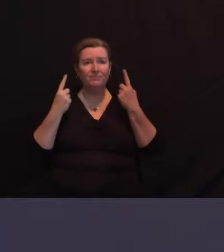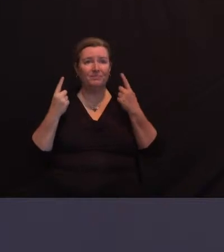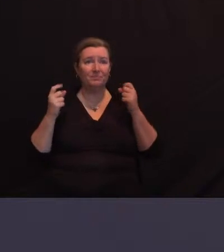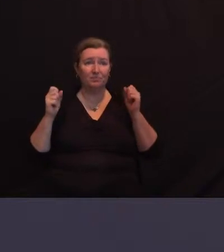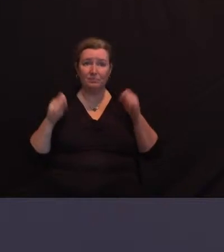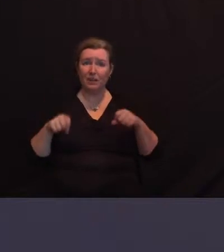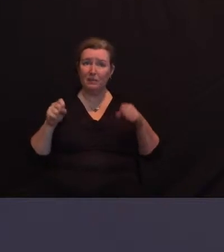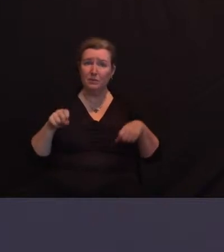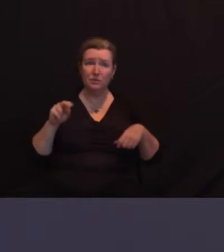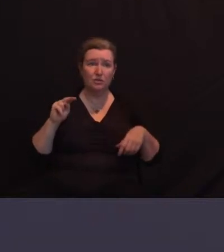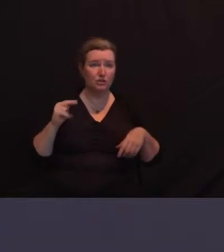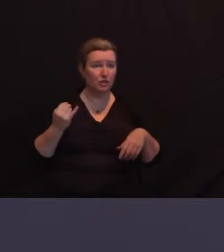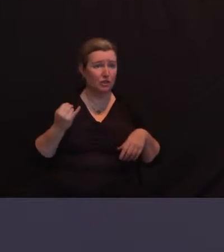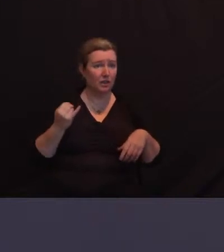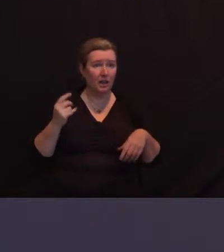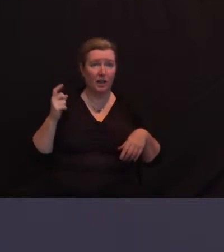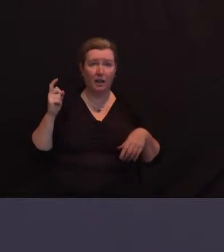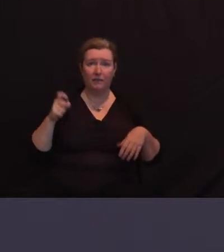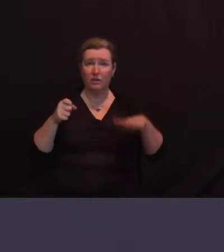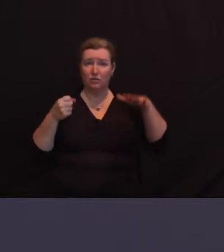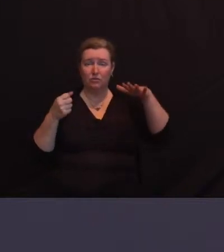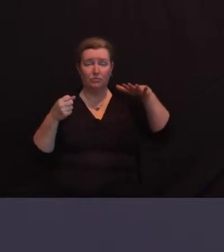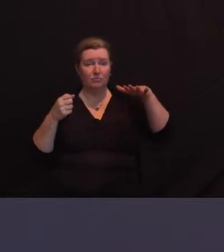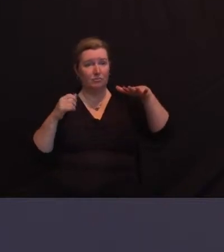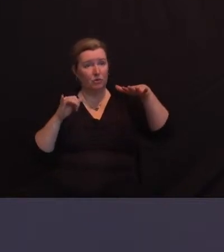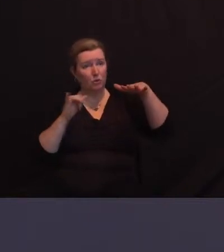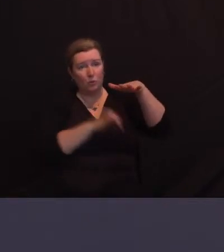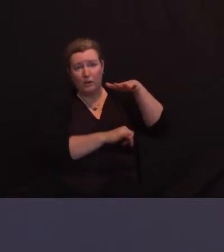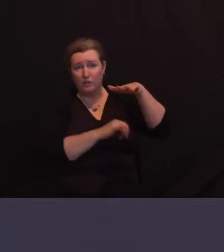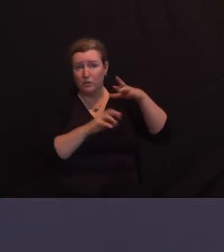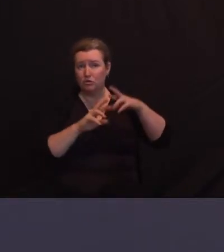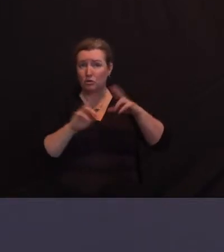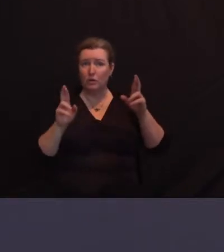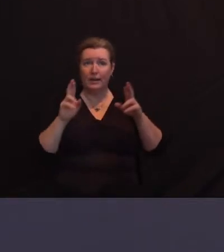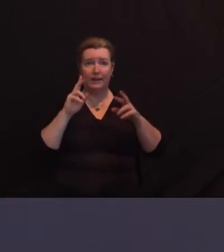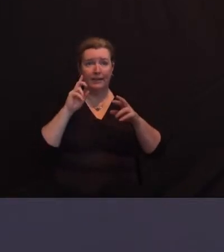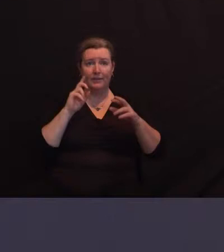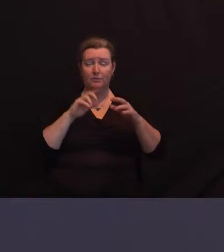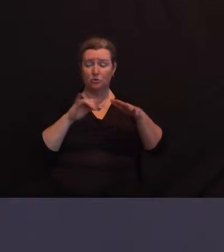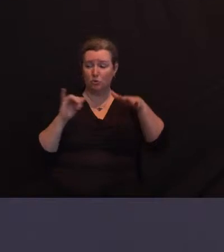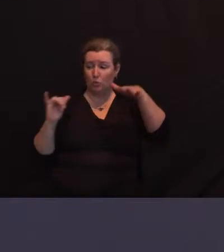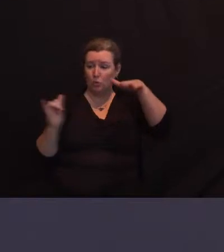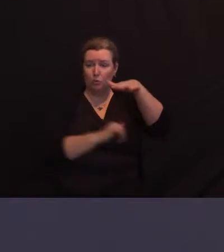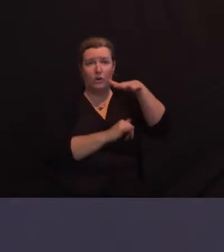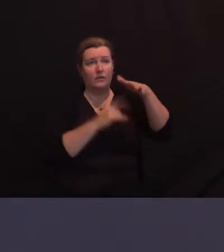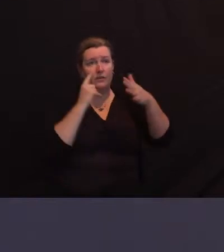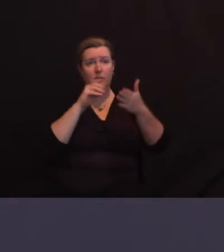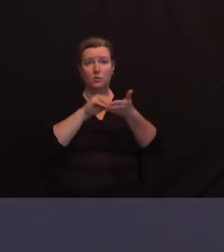to quarantine, and schools need to be ready for that? And what will it take to address that?